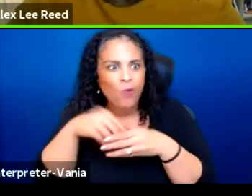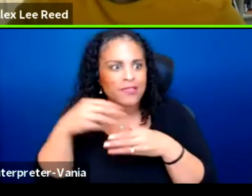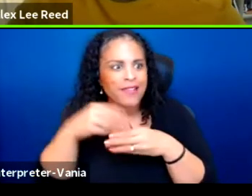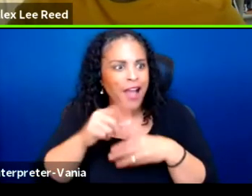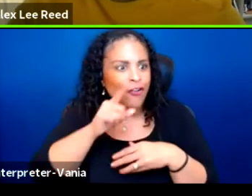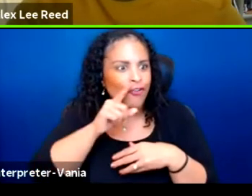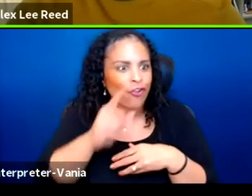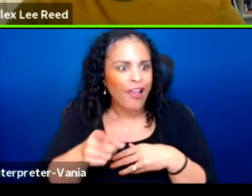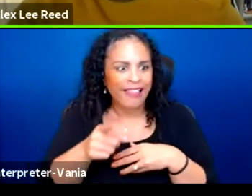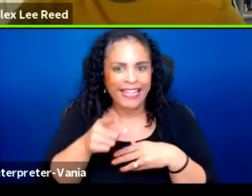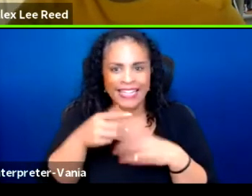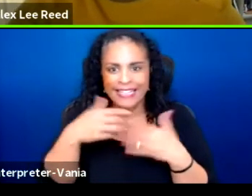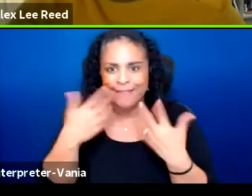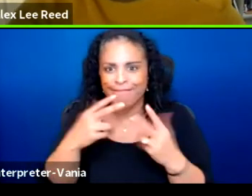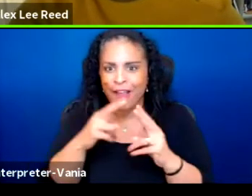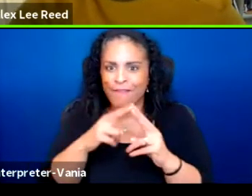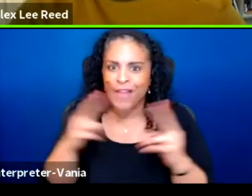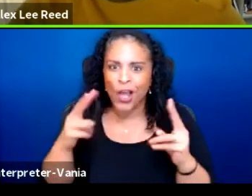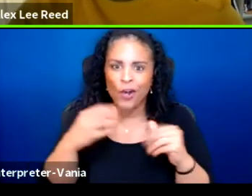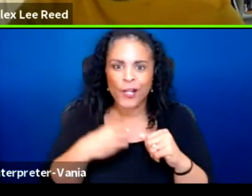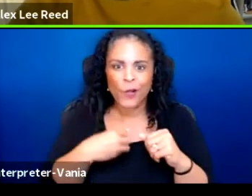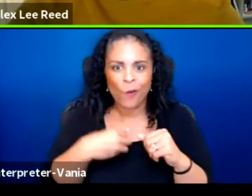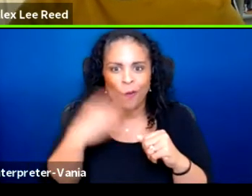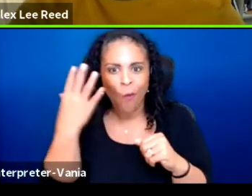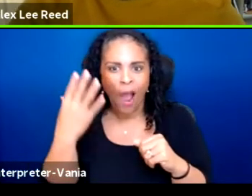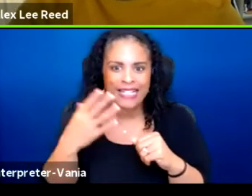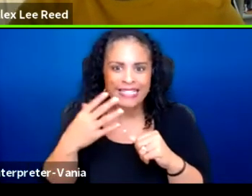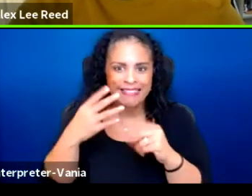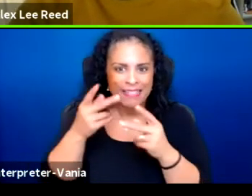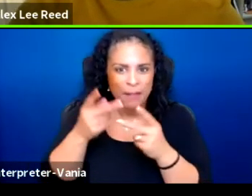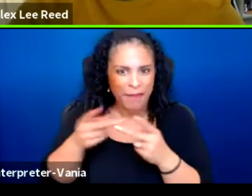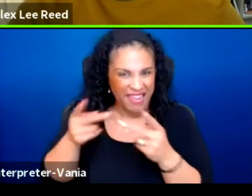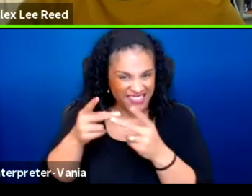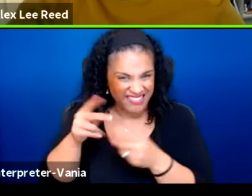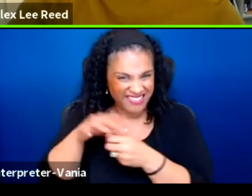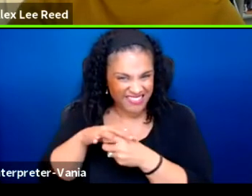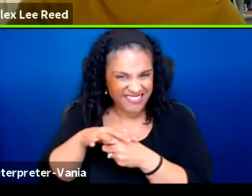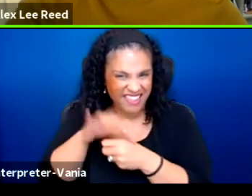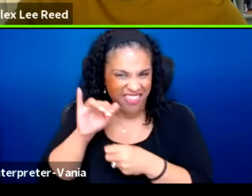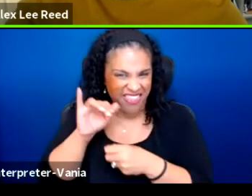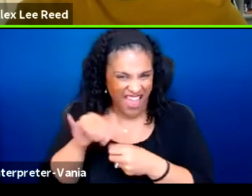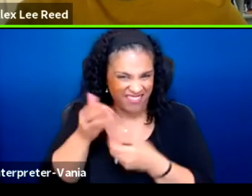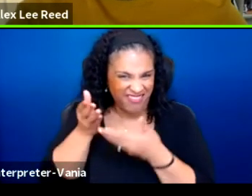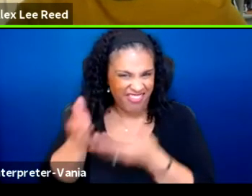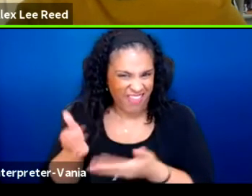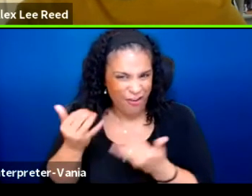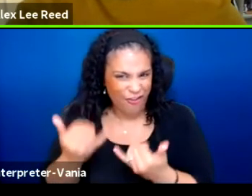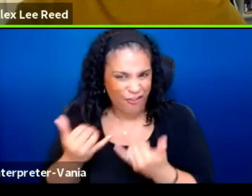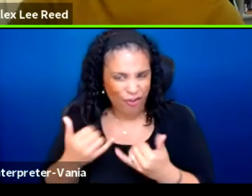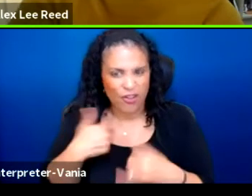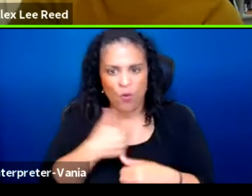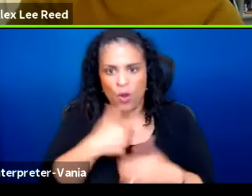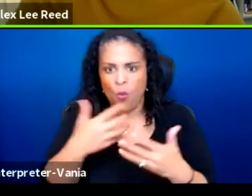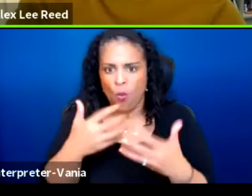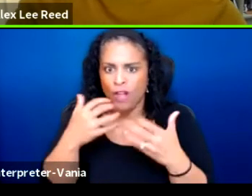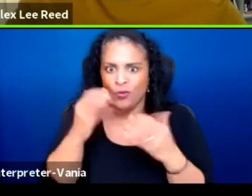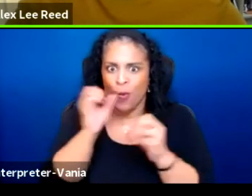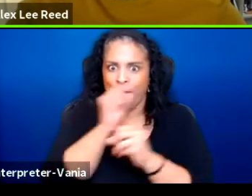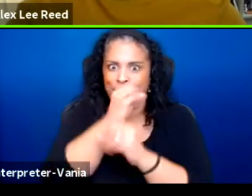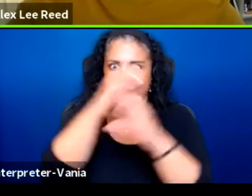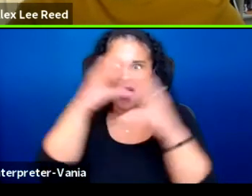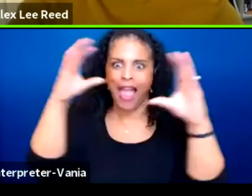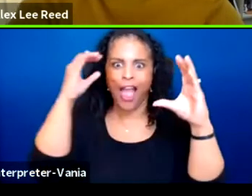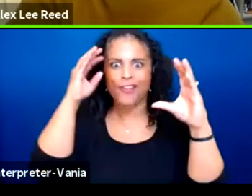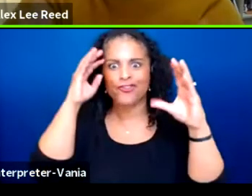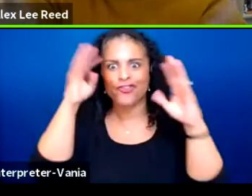very white institutions that we exist in currently, right? So we want to imagine, and then we want